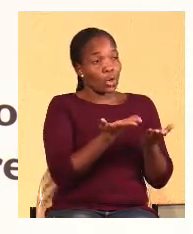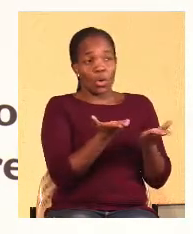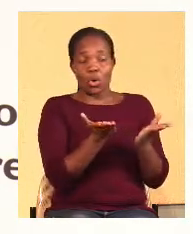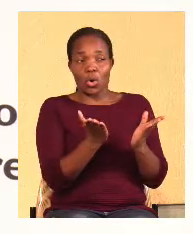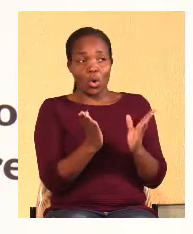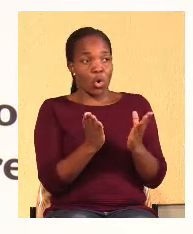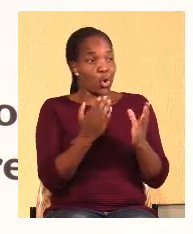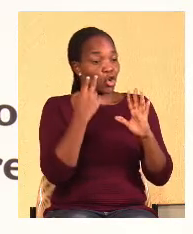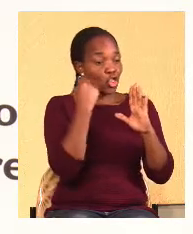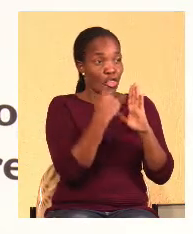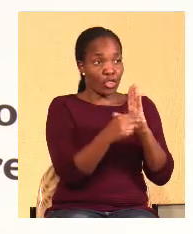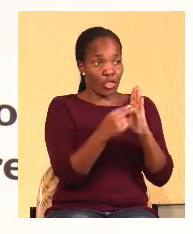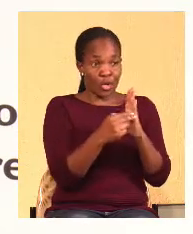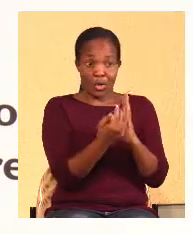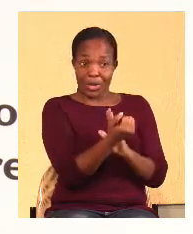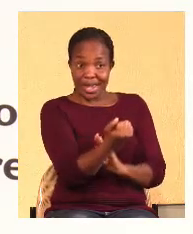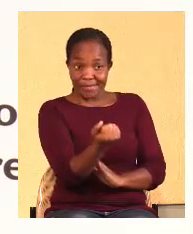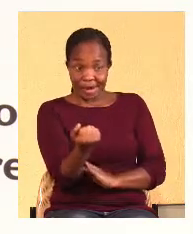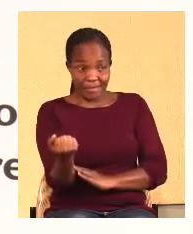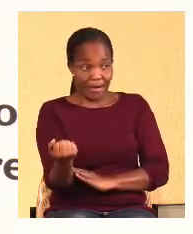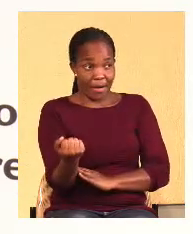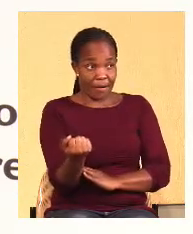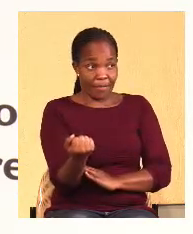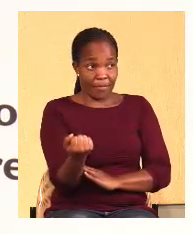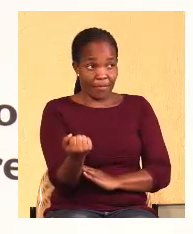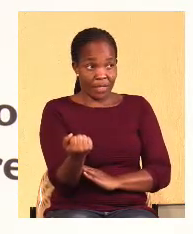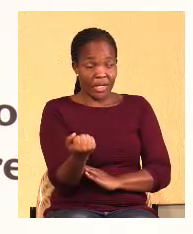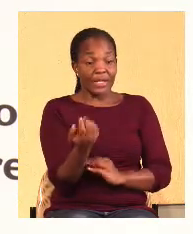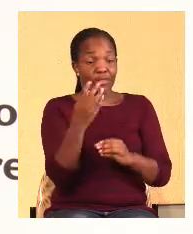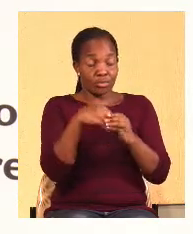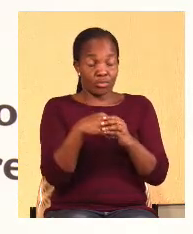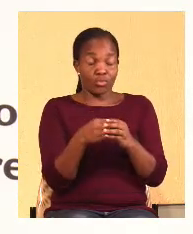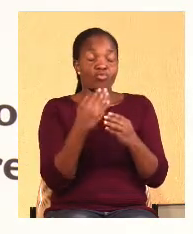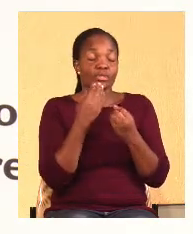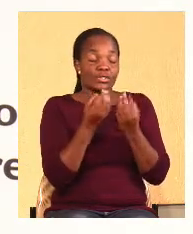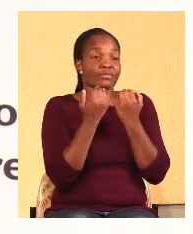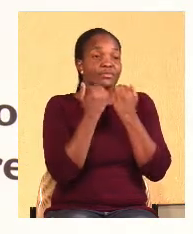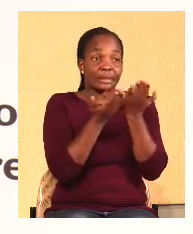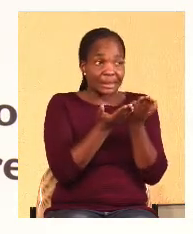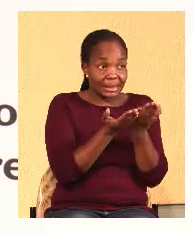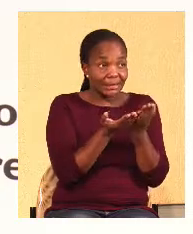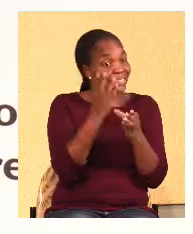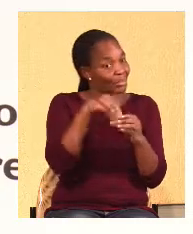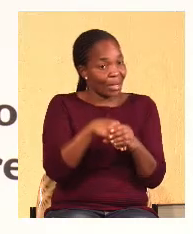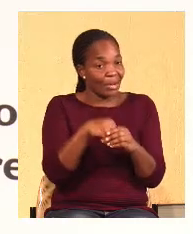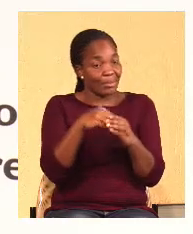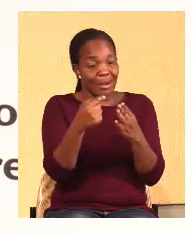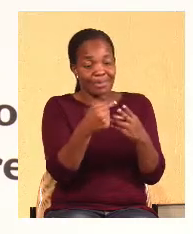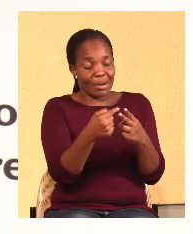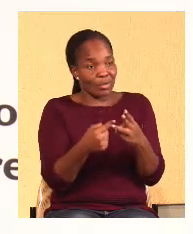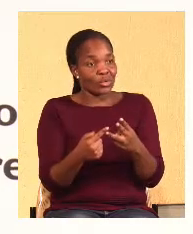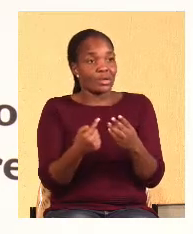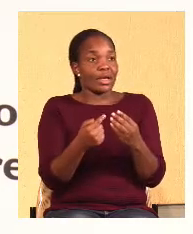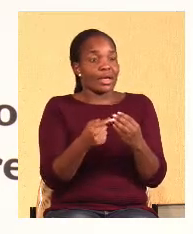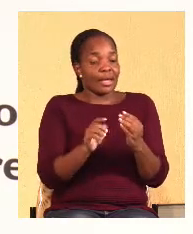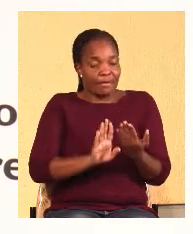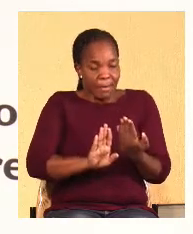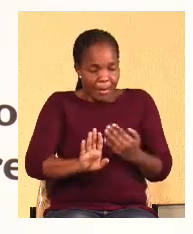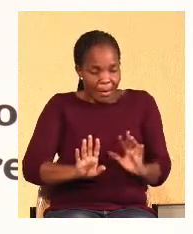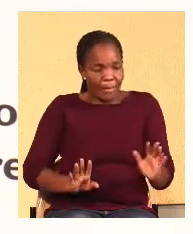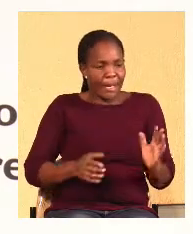for everyone in respect of those that are critical services are required to make sure that we have social distancing, we have